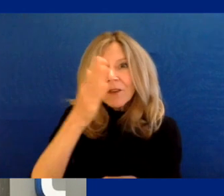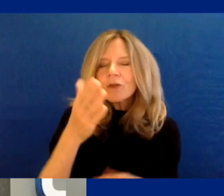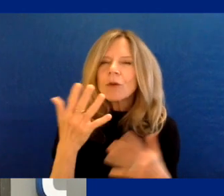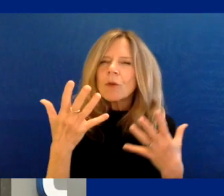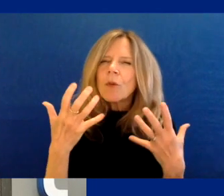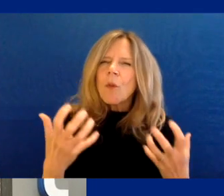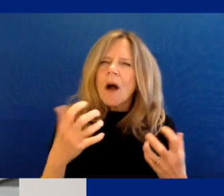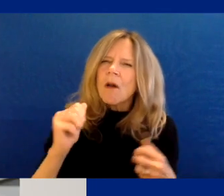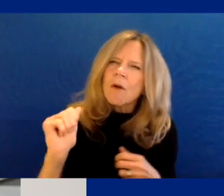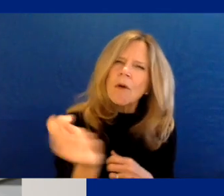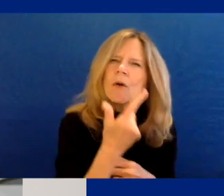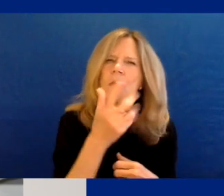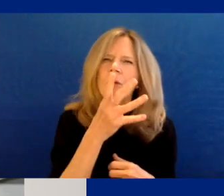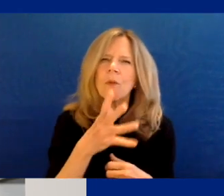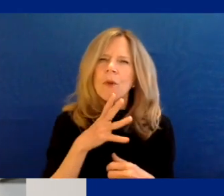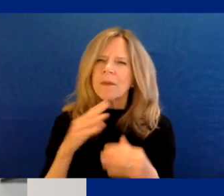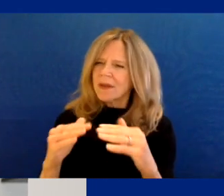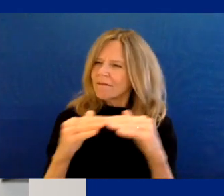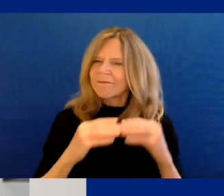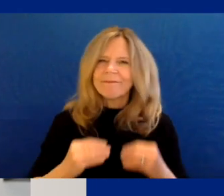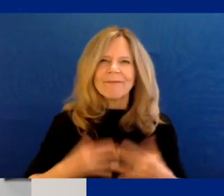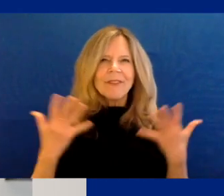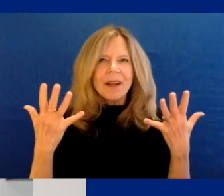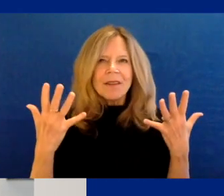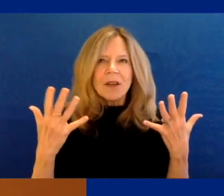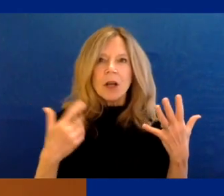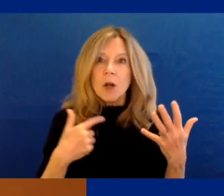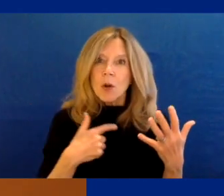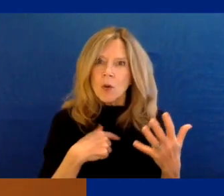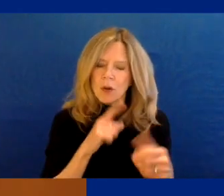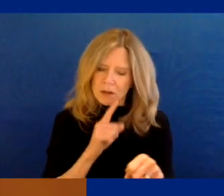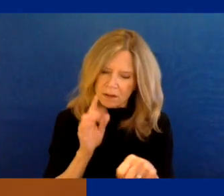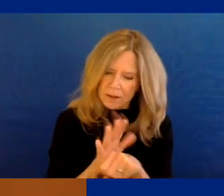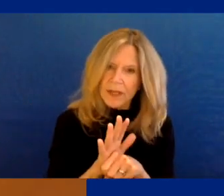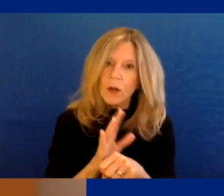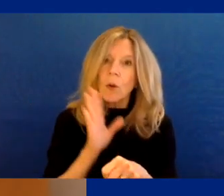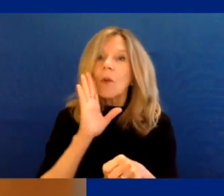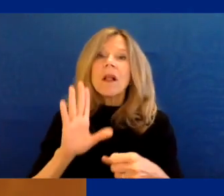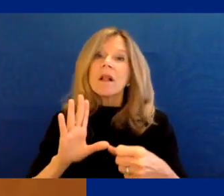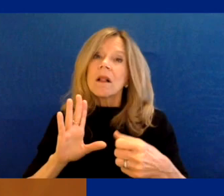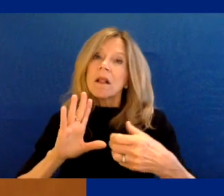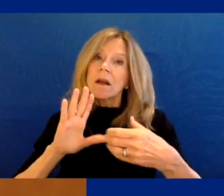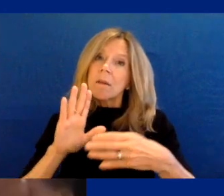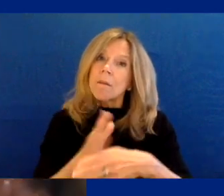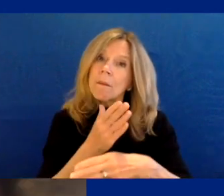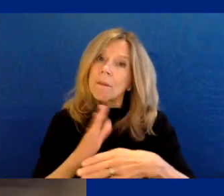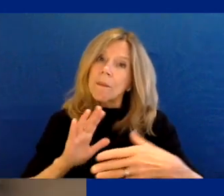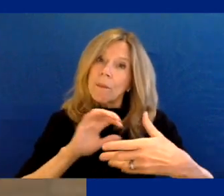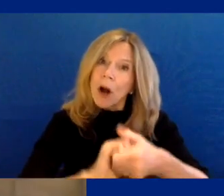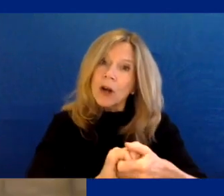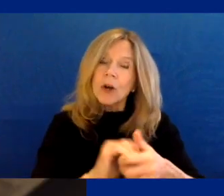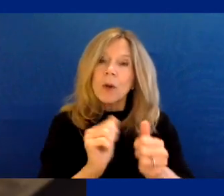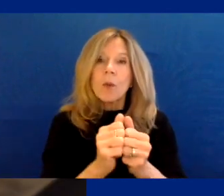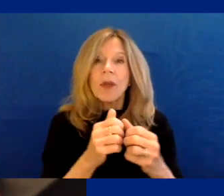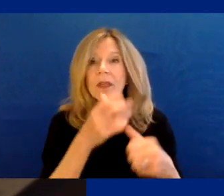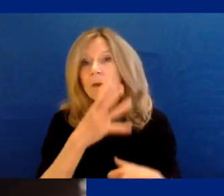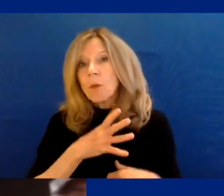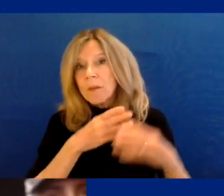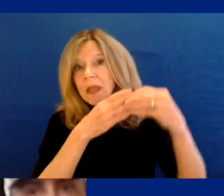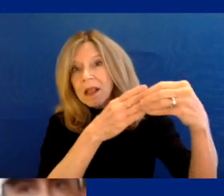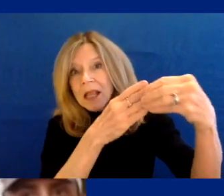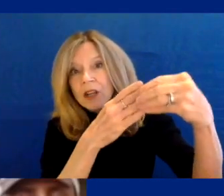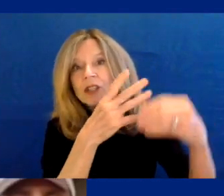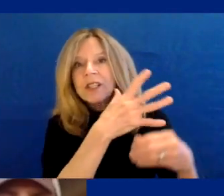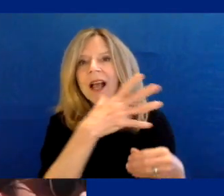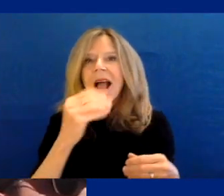future that ensures all women can thrive. We're doubling down on our commitment to partnering with the women leaders